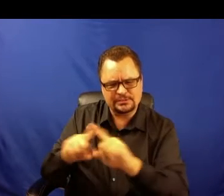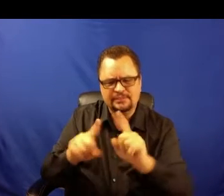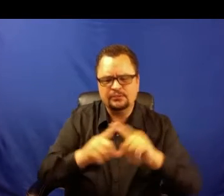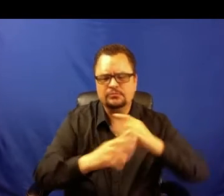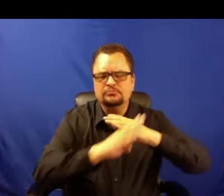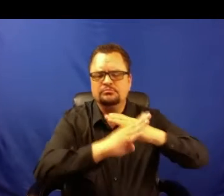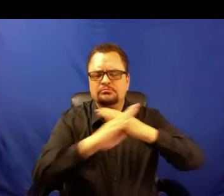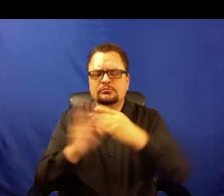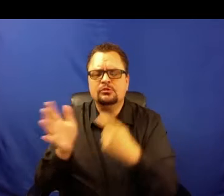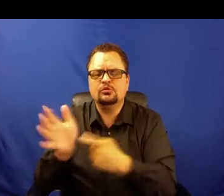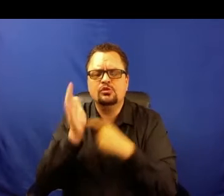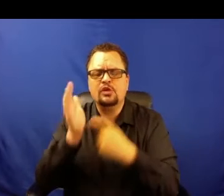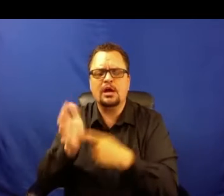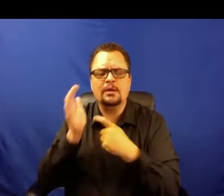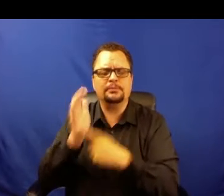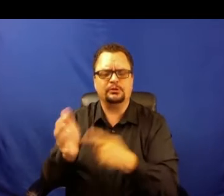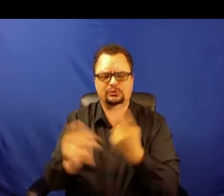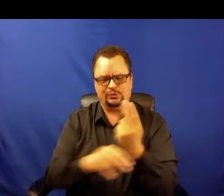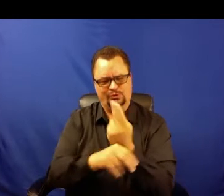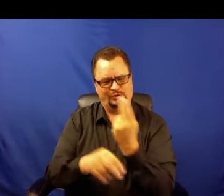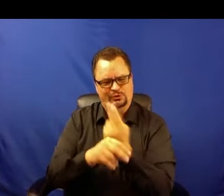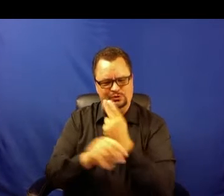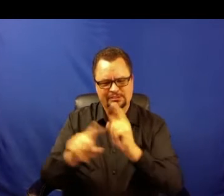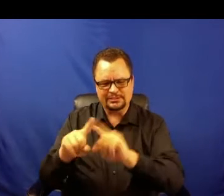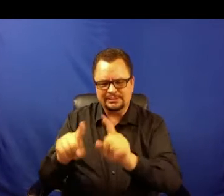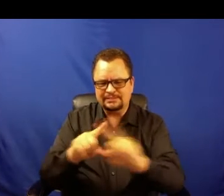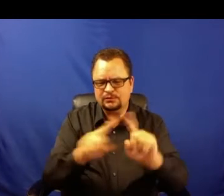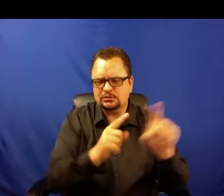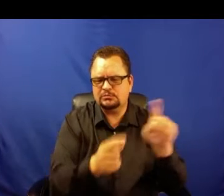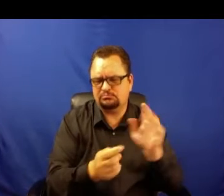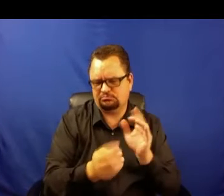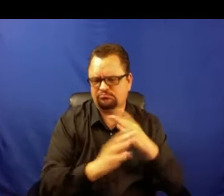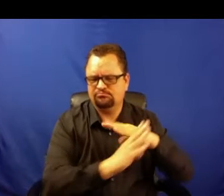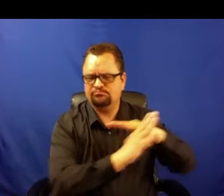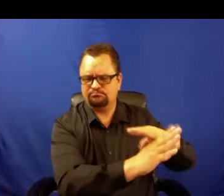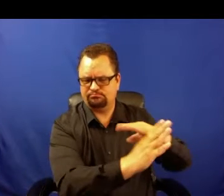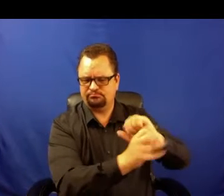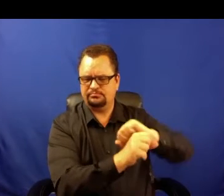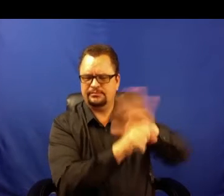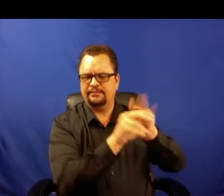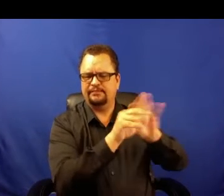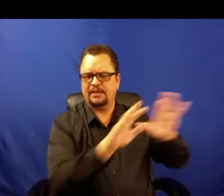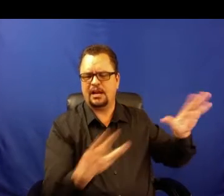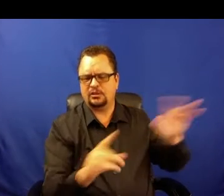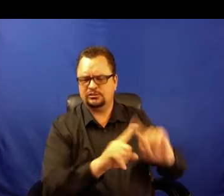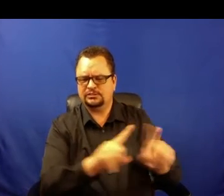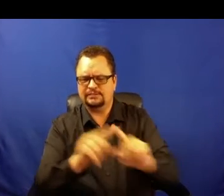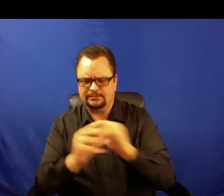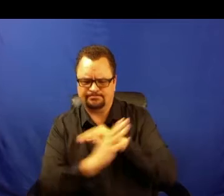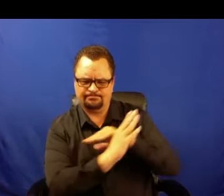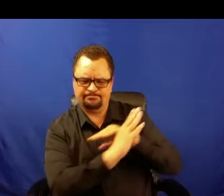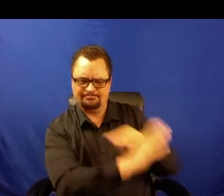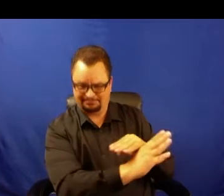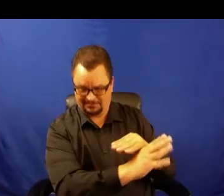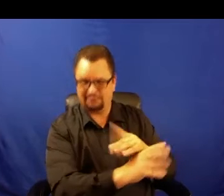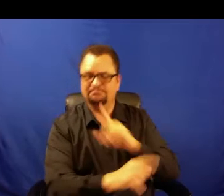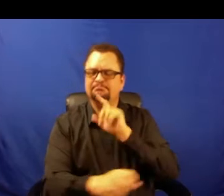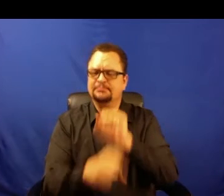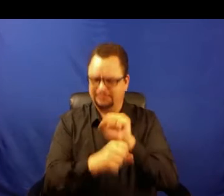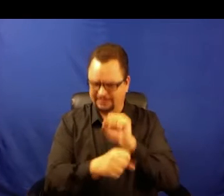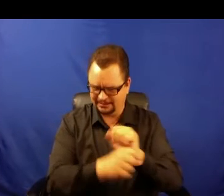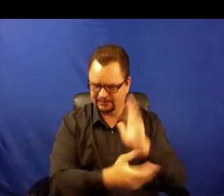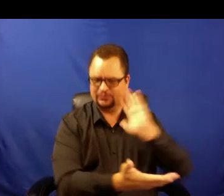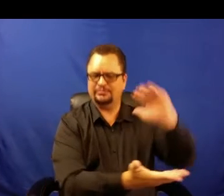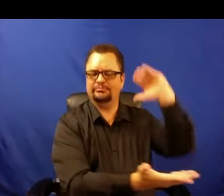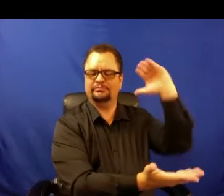often and a lot smaller than those who are unable or are not implementing some of those layered